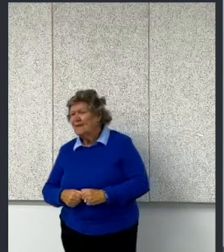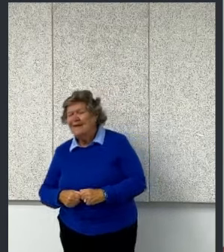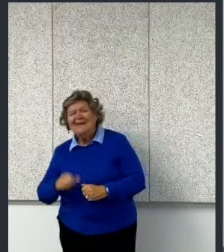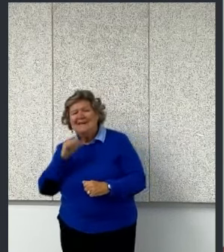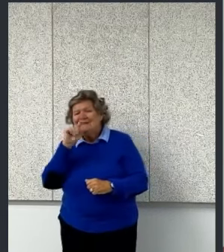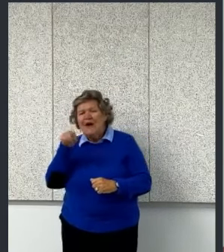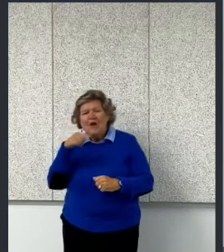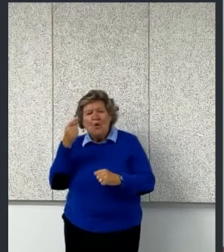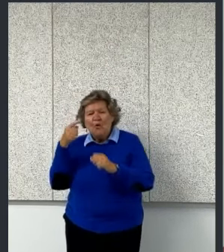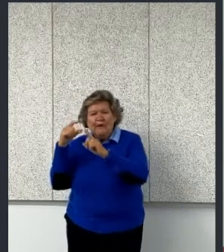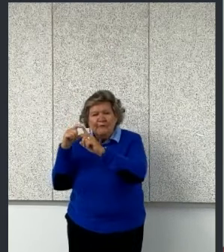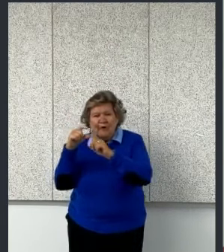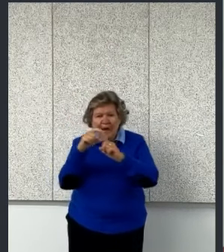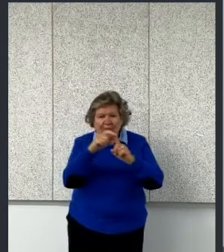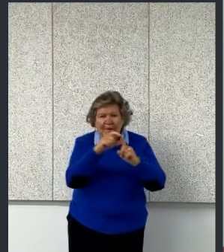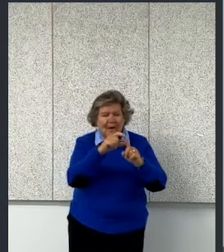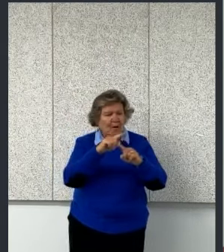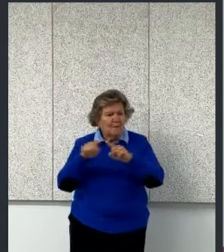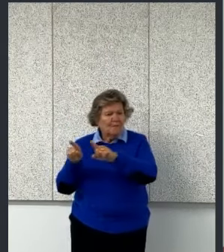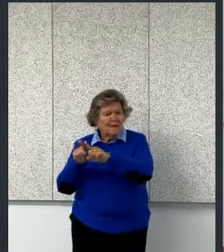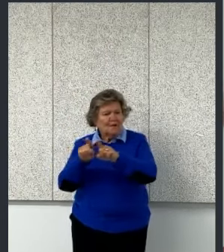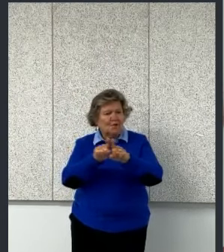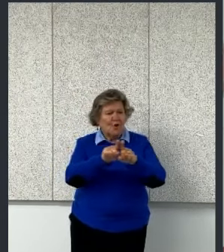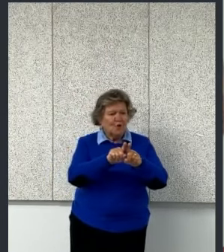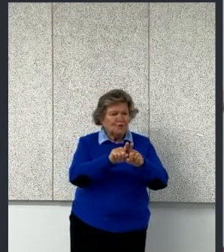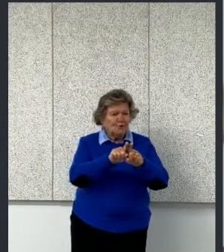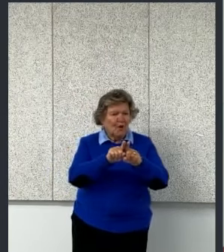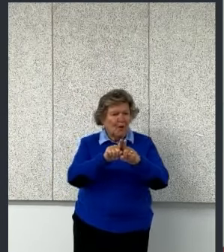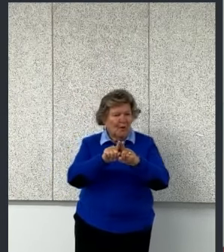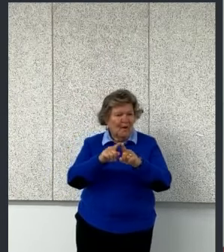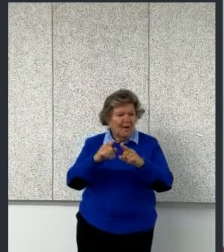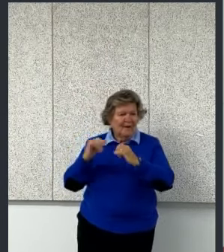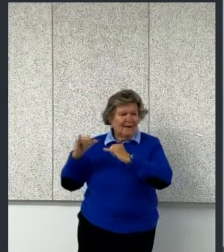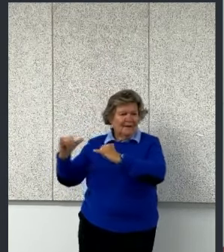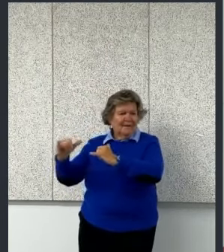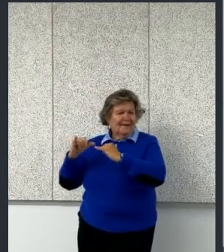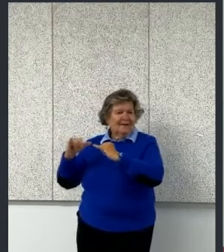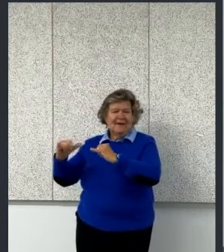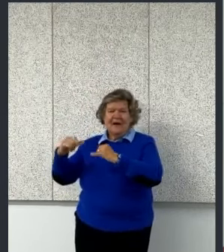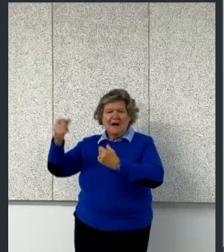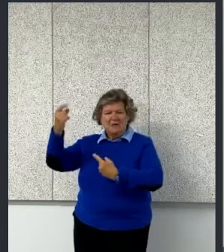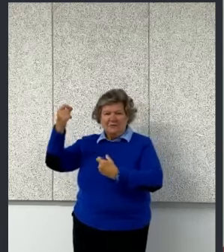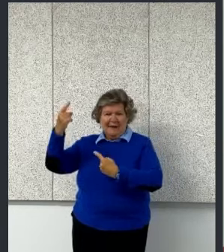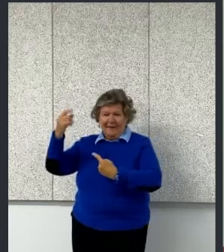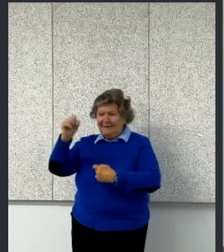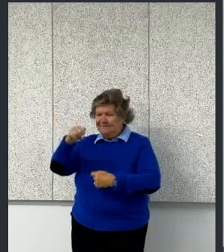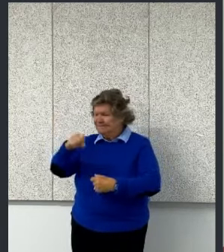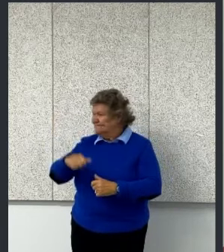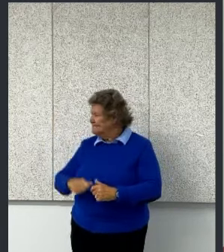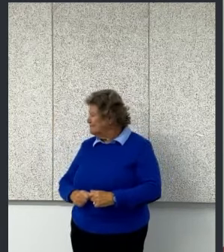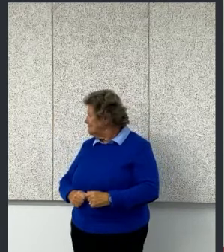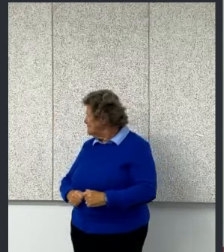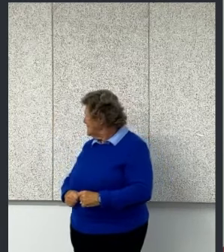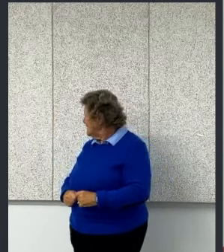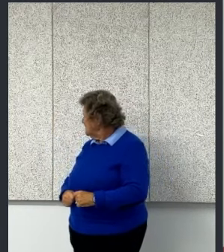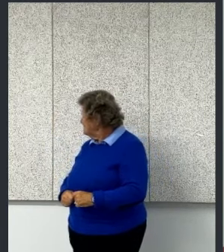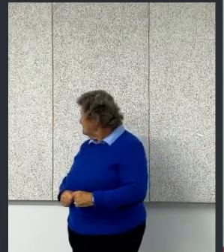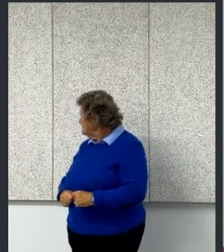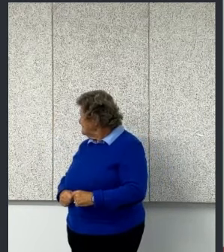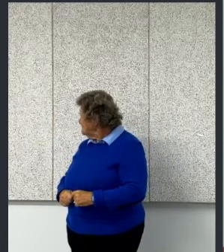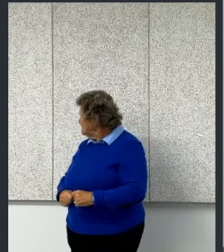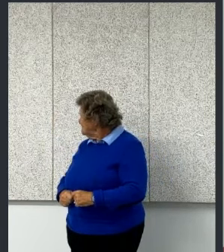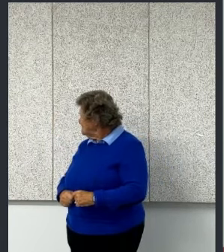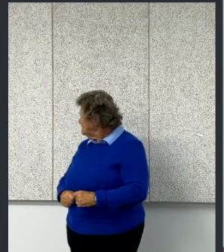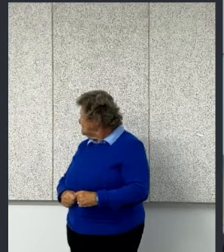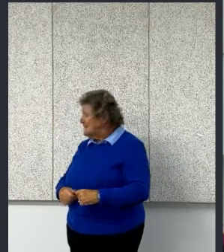as just awareness. Yeah, maybe just like lived experience. Yeah. And I think